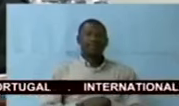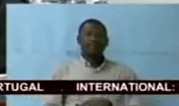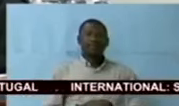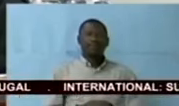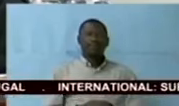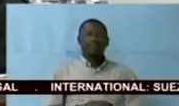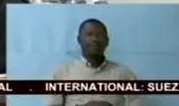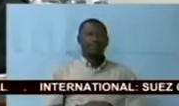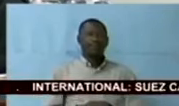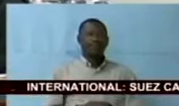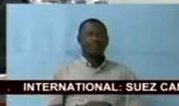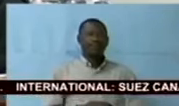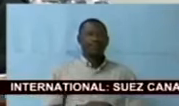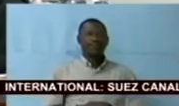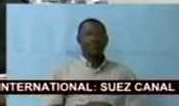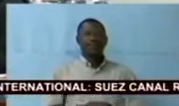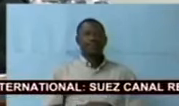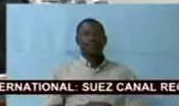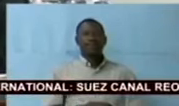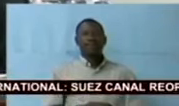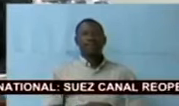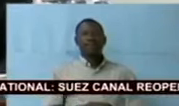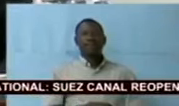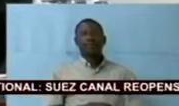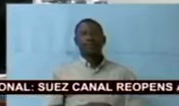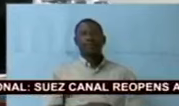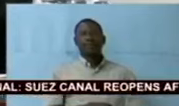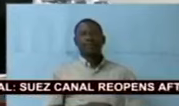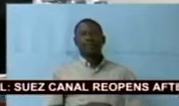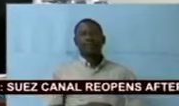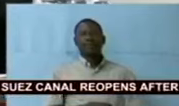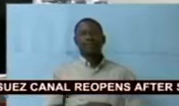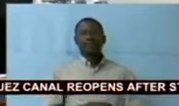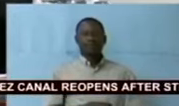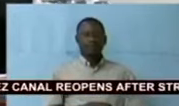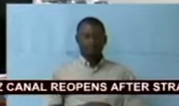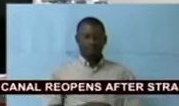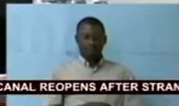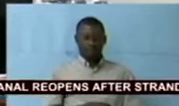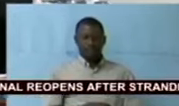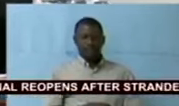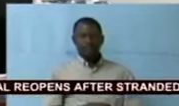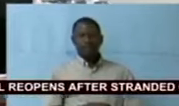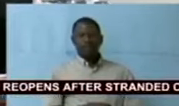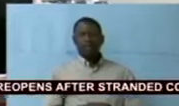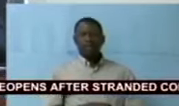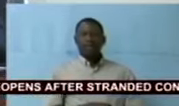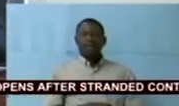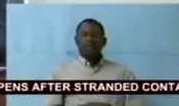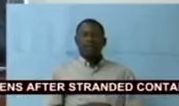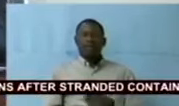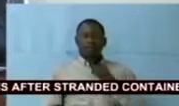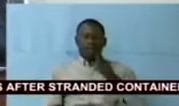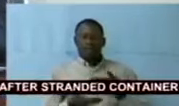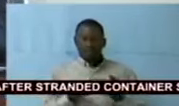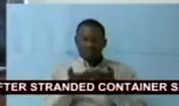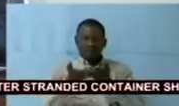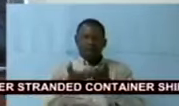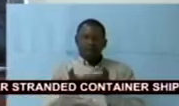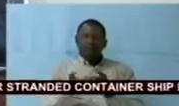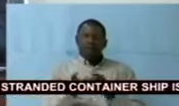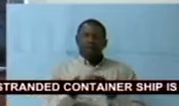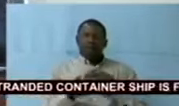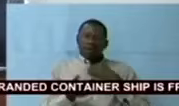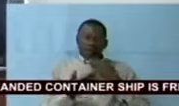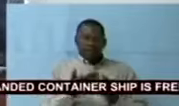balango nya pour ka dari dundi mba fala ko ya kemen kama e fansun dalilo soto akama. Did you file an interlocutory appeal